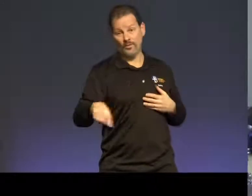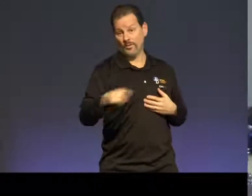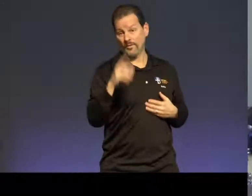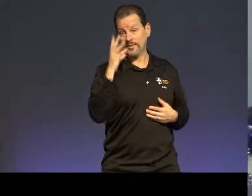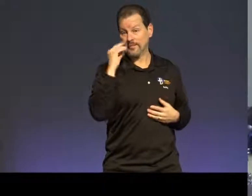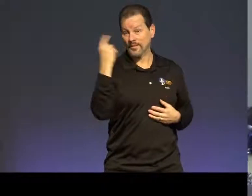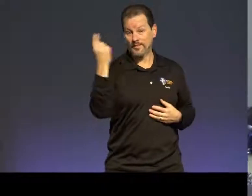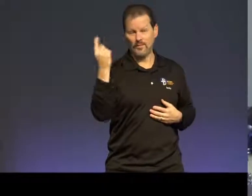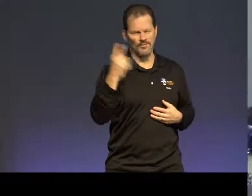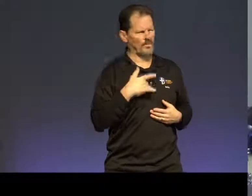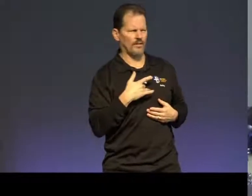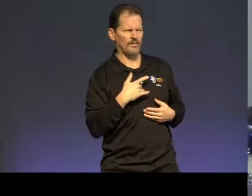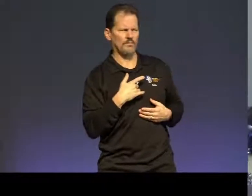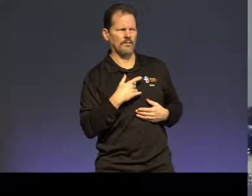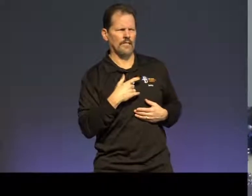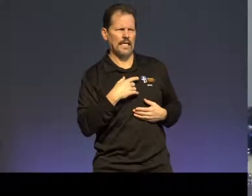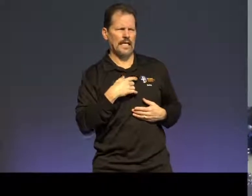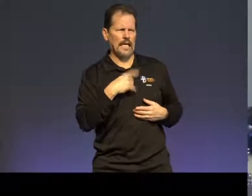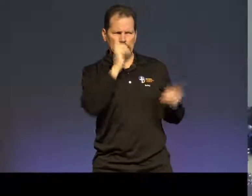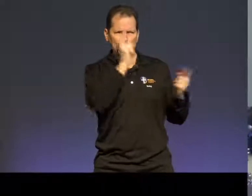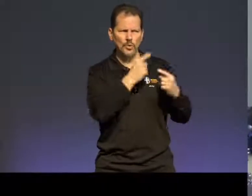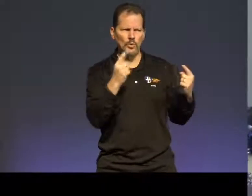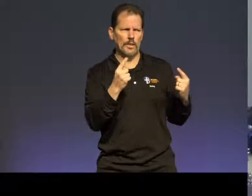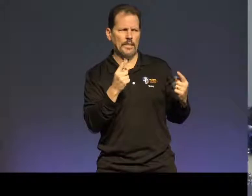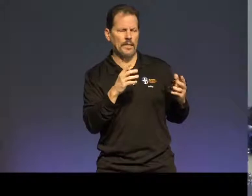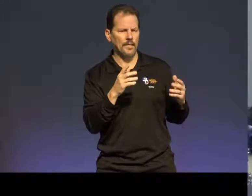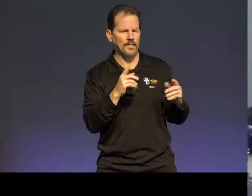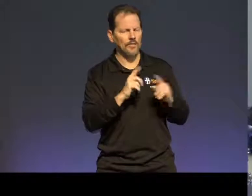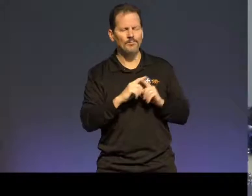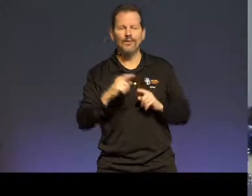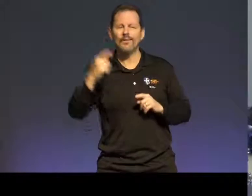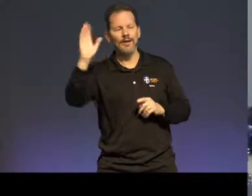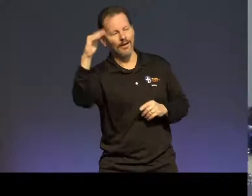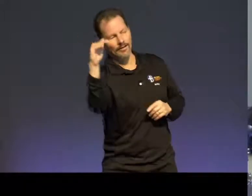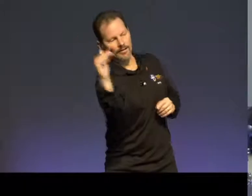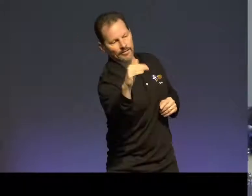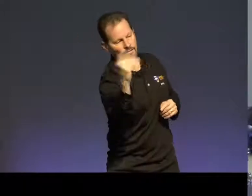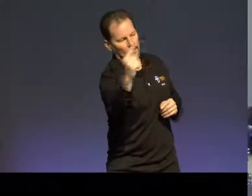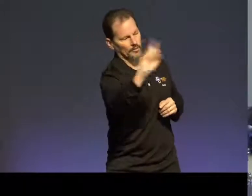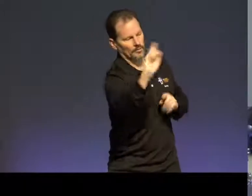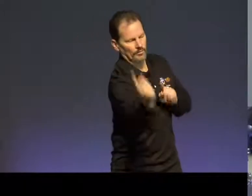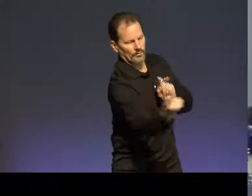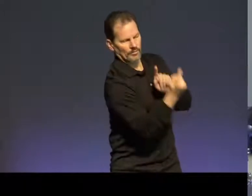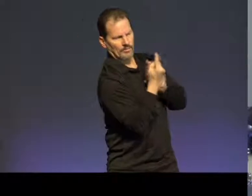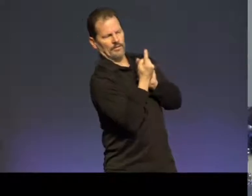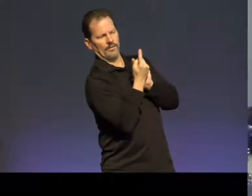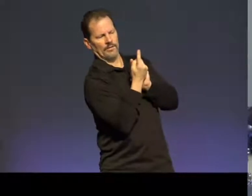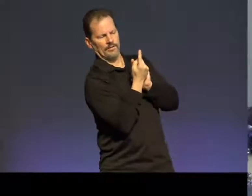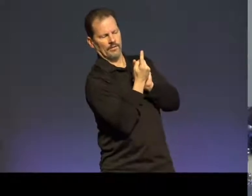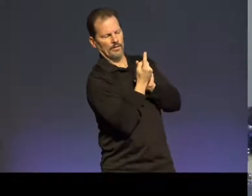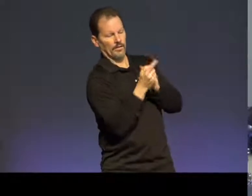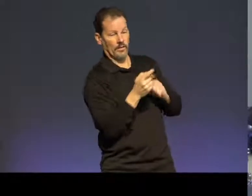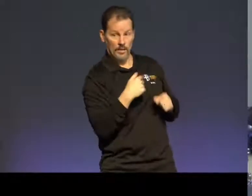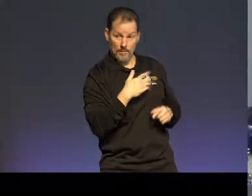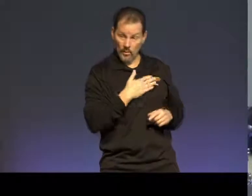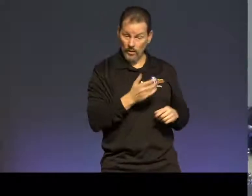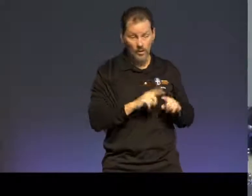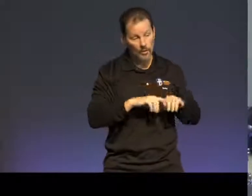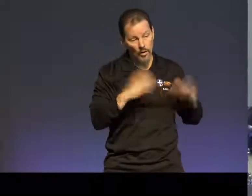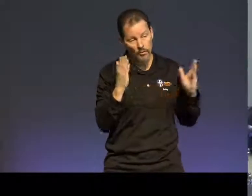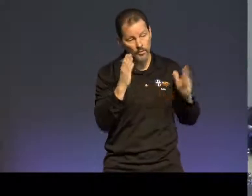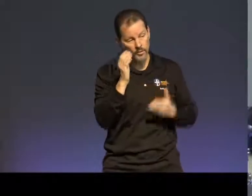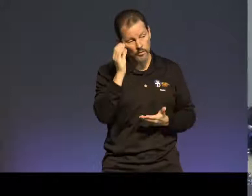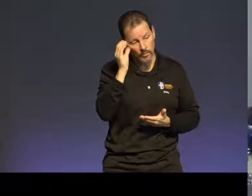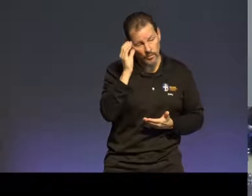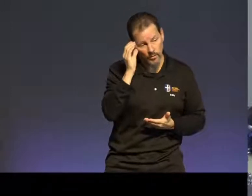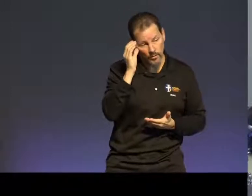I started to see things through a lens that God never intended me to see them through when I talk just to myself. So-and-so doesn't